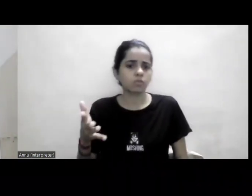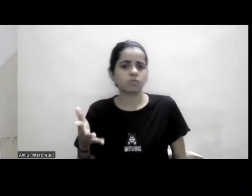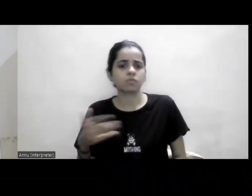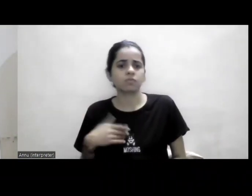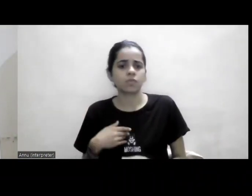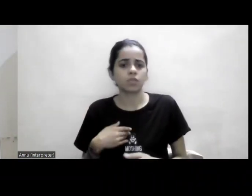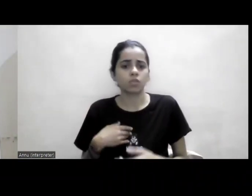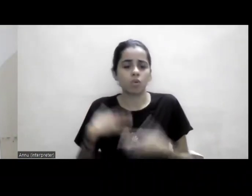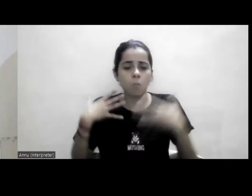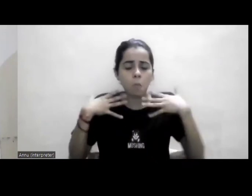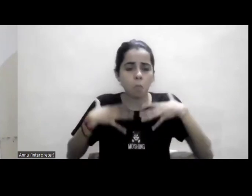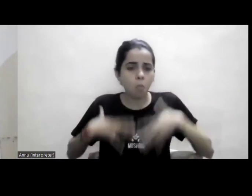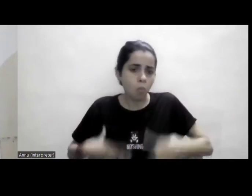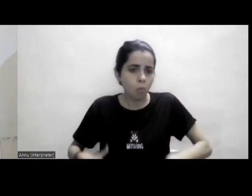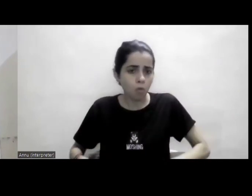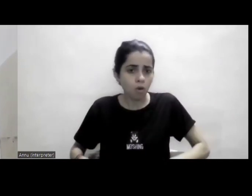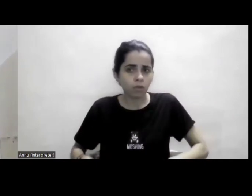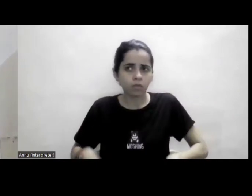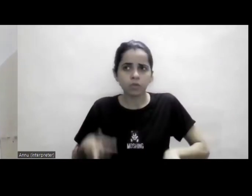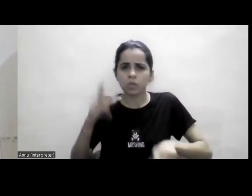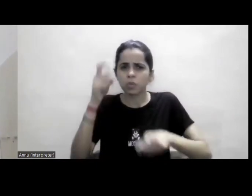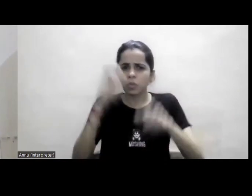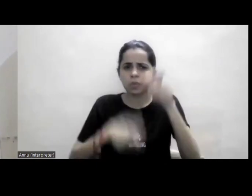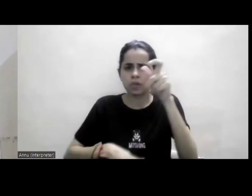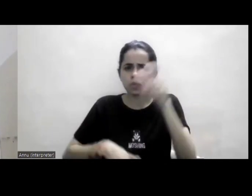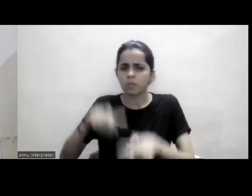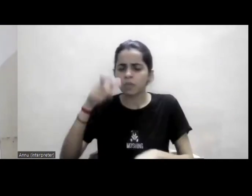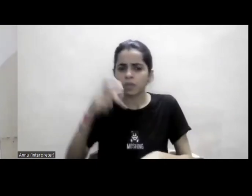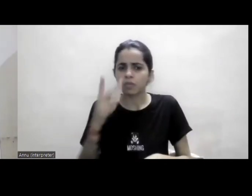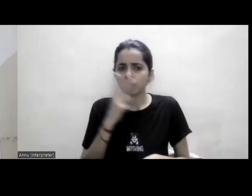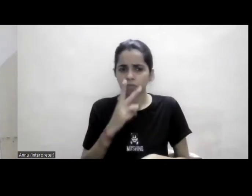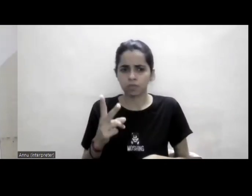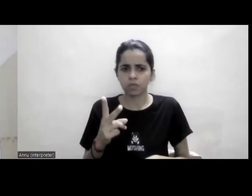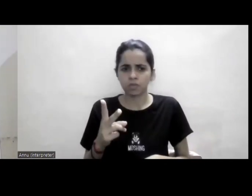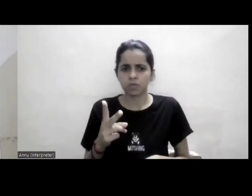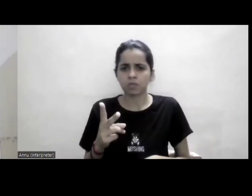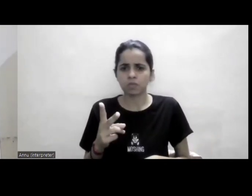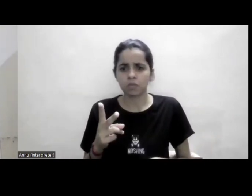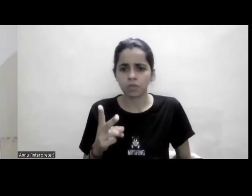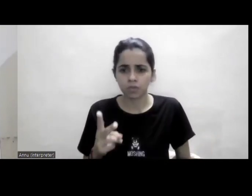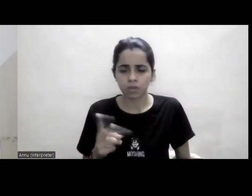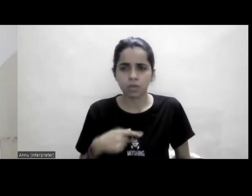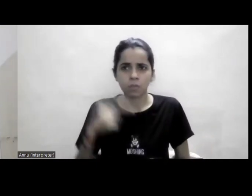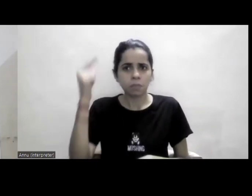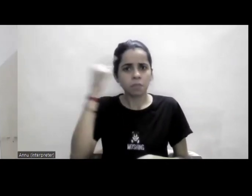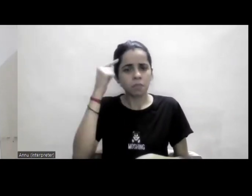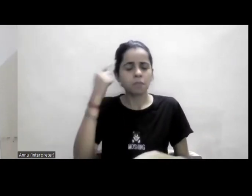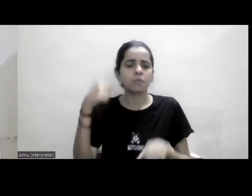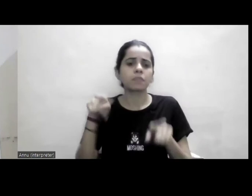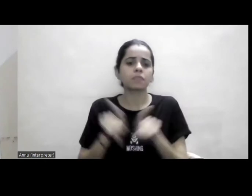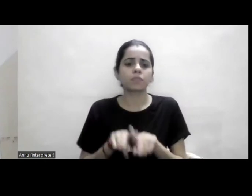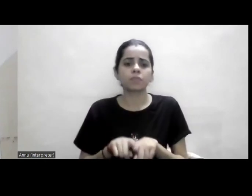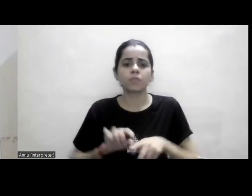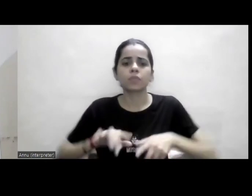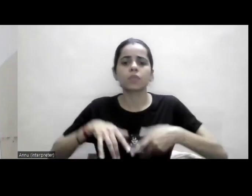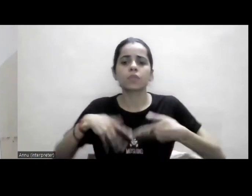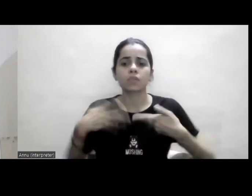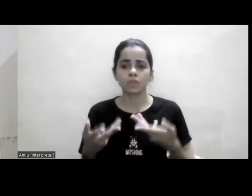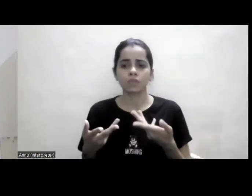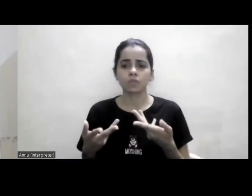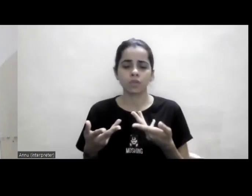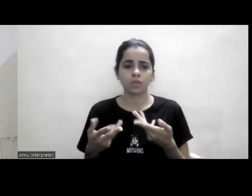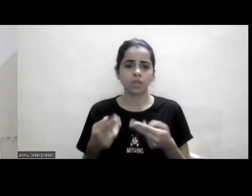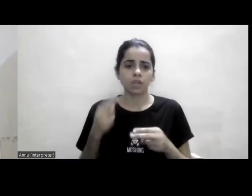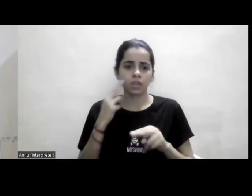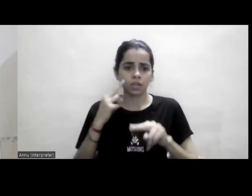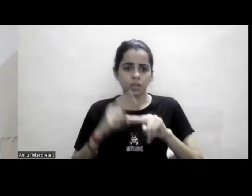our bodies, then we also need to talk about the precariousness of our minds. How even our